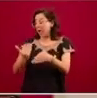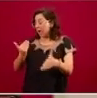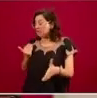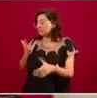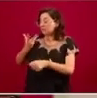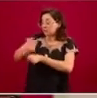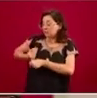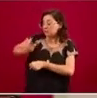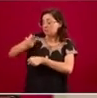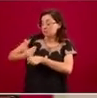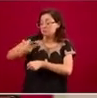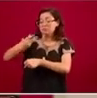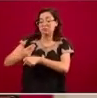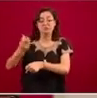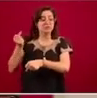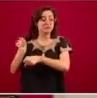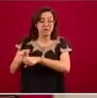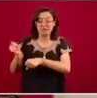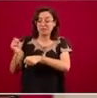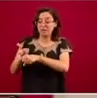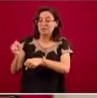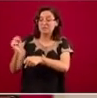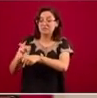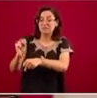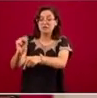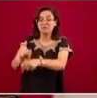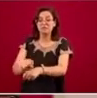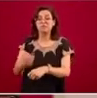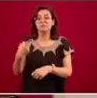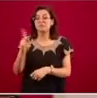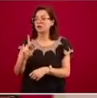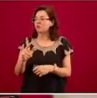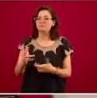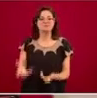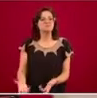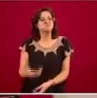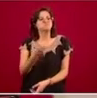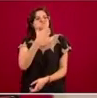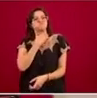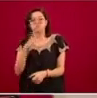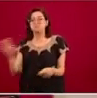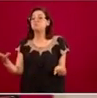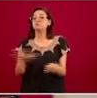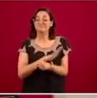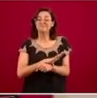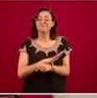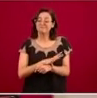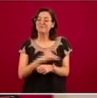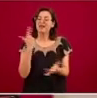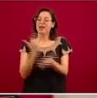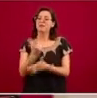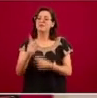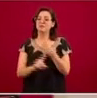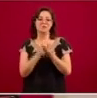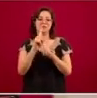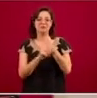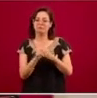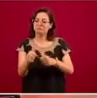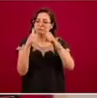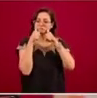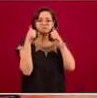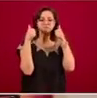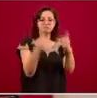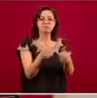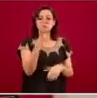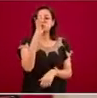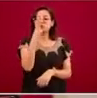the adaptation of the health facilities, of the healthcare system, even though we're doing great work to prepare them. But